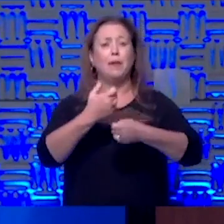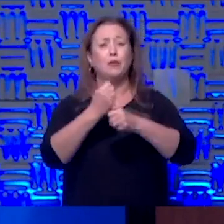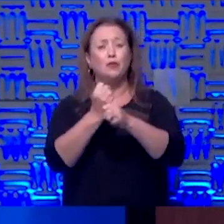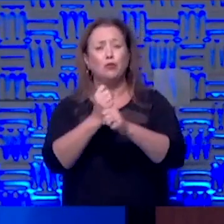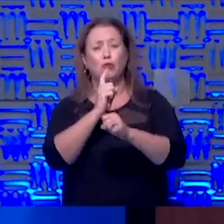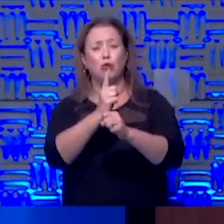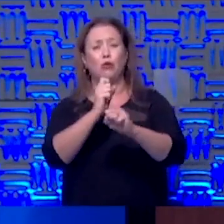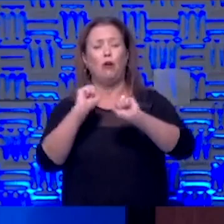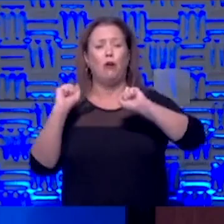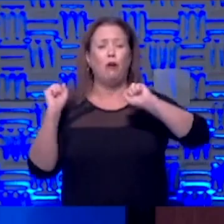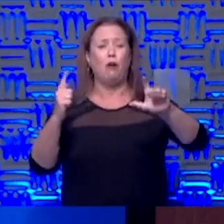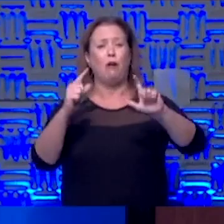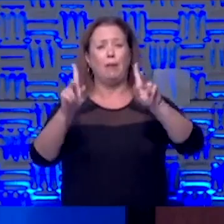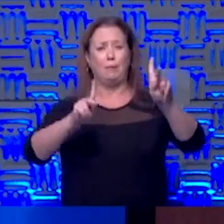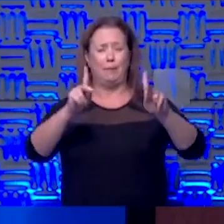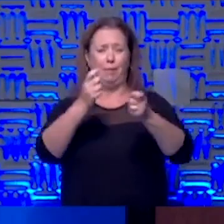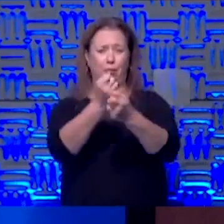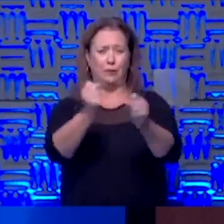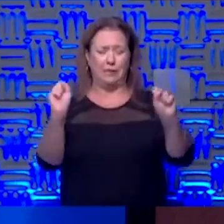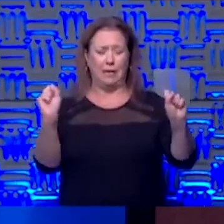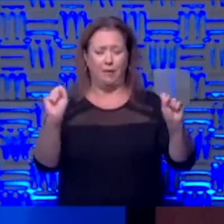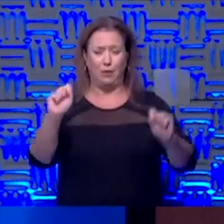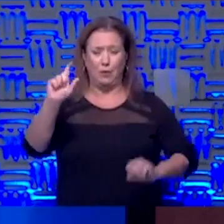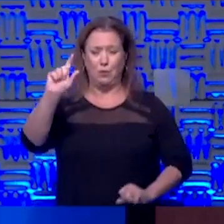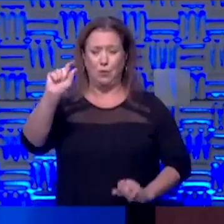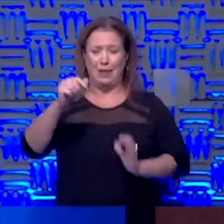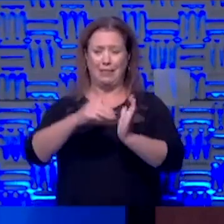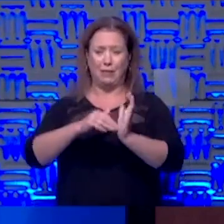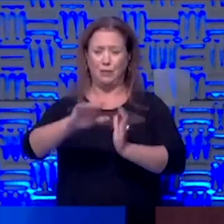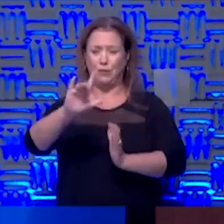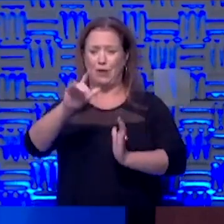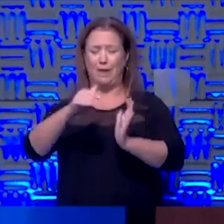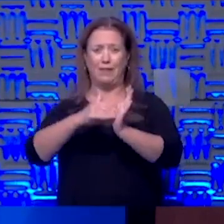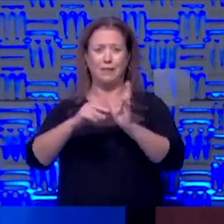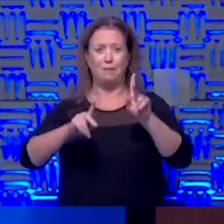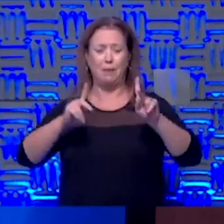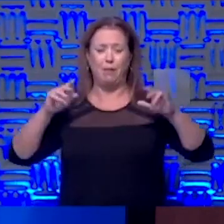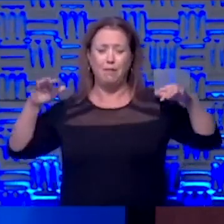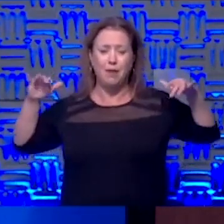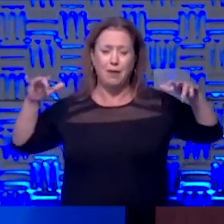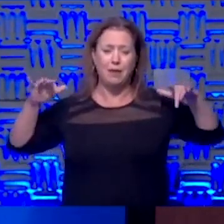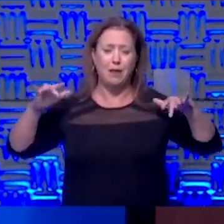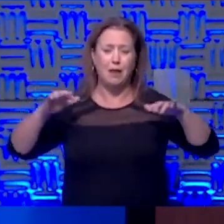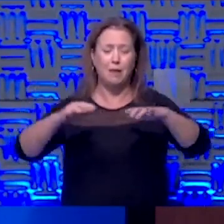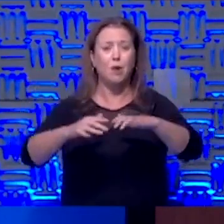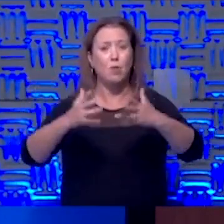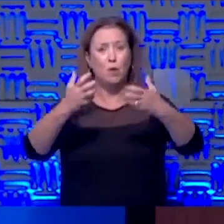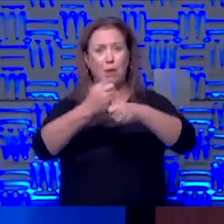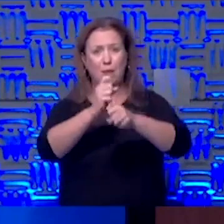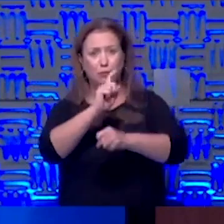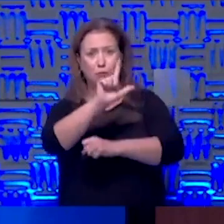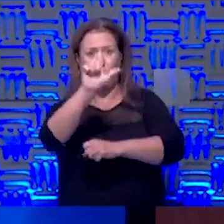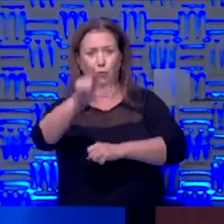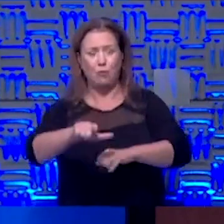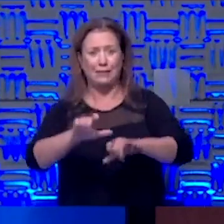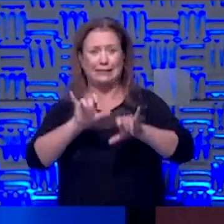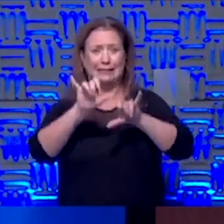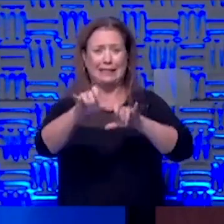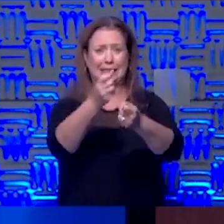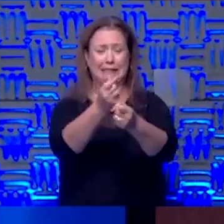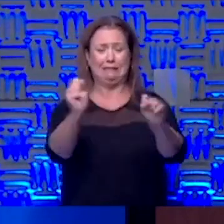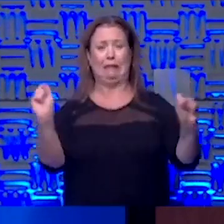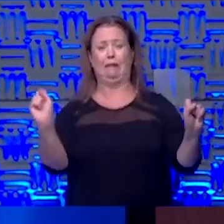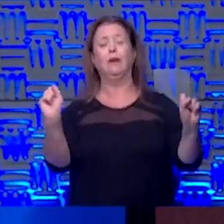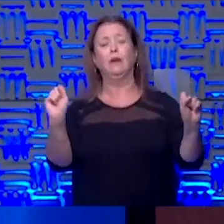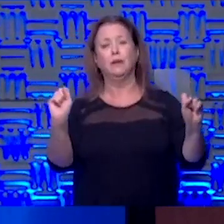the campus safe. I think when you get this 20,000, 25,000 people all coming into community, we want to keep Lawrence safe. And I think this will